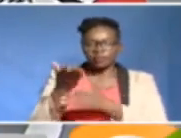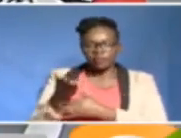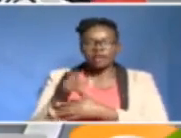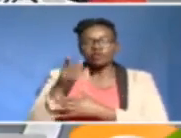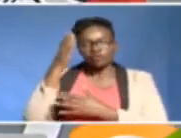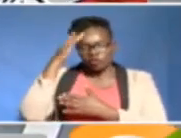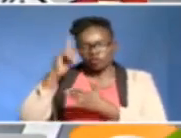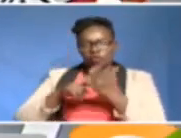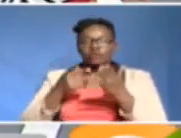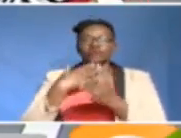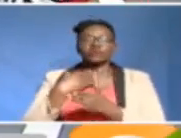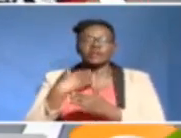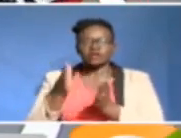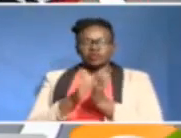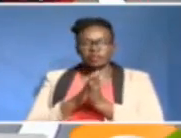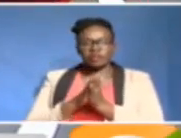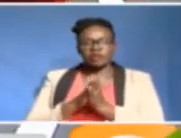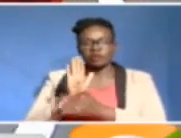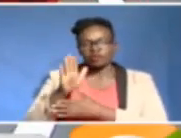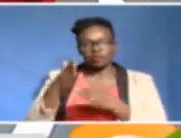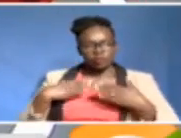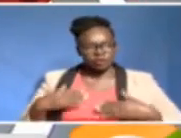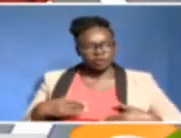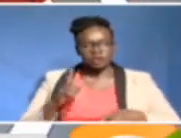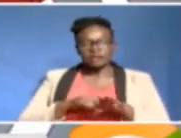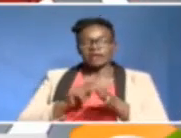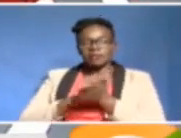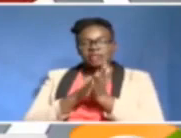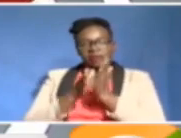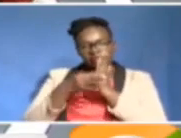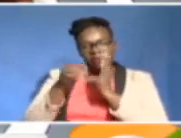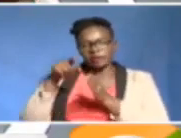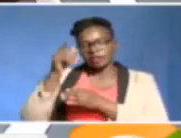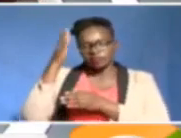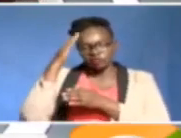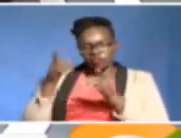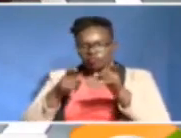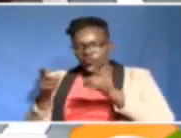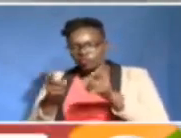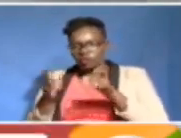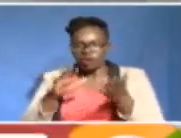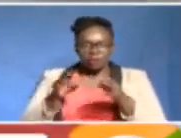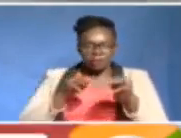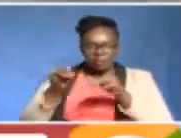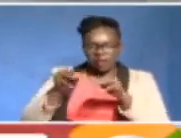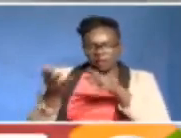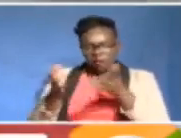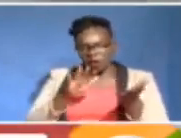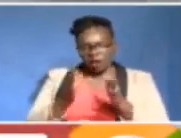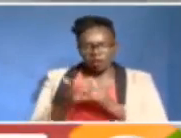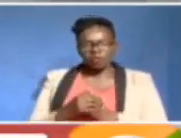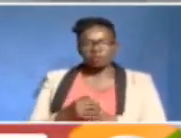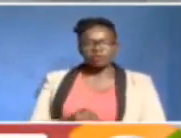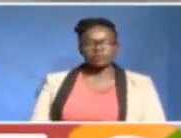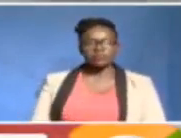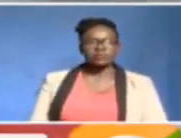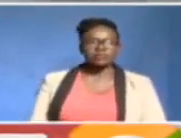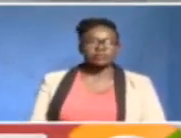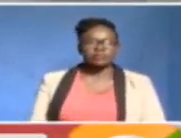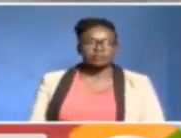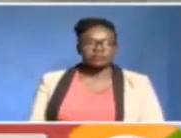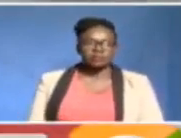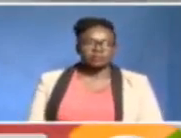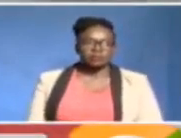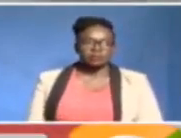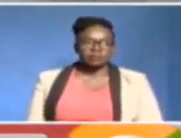want with your, you know, when you get the fame, you know how you can go about it, because not necessarily you don't have to be a socialite, but when you get this